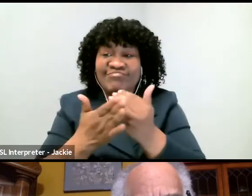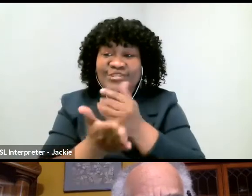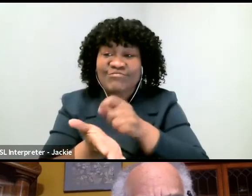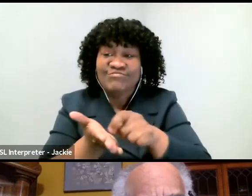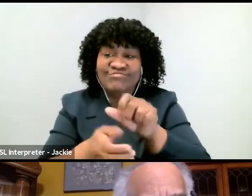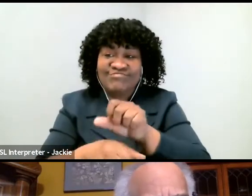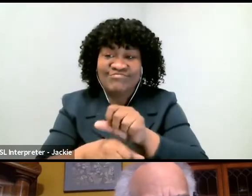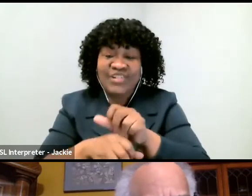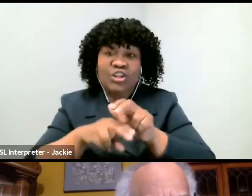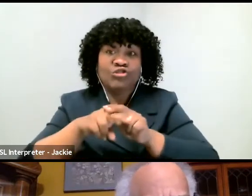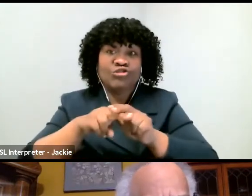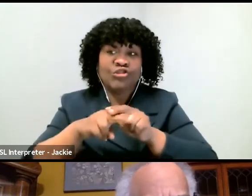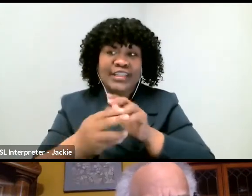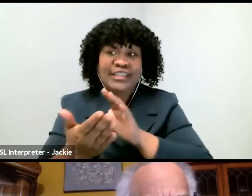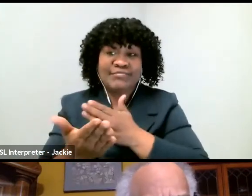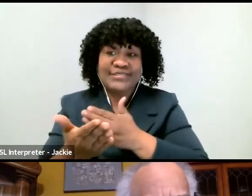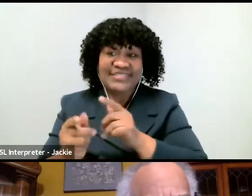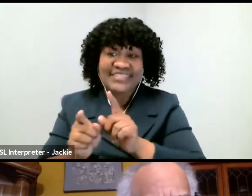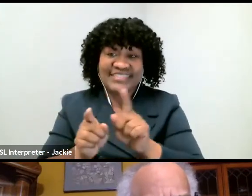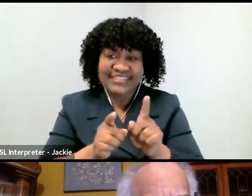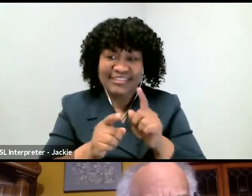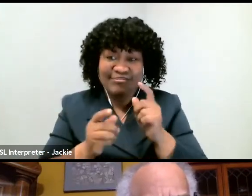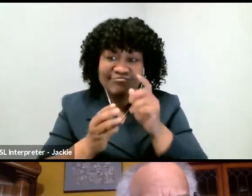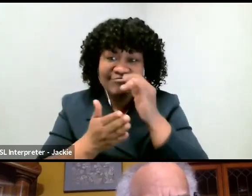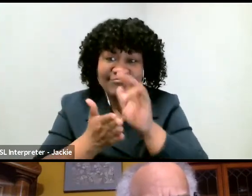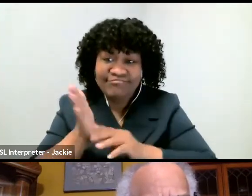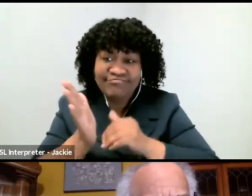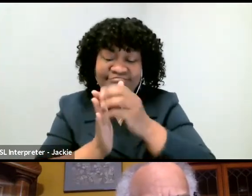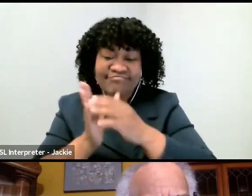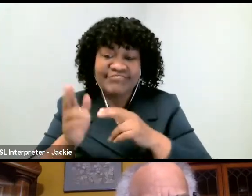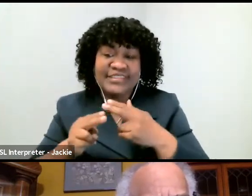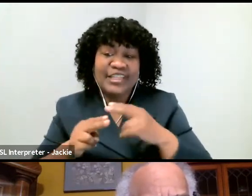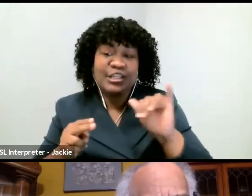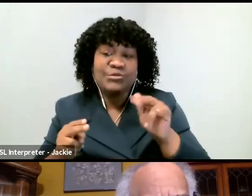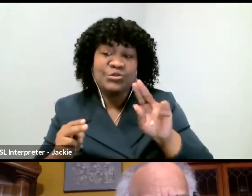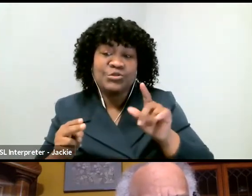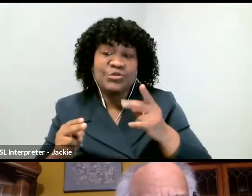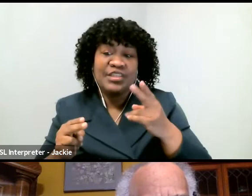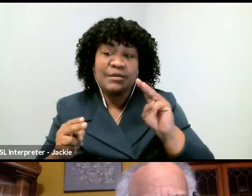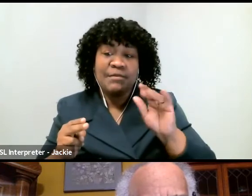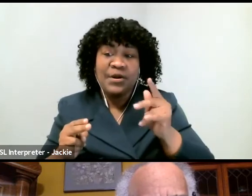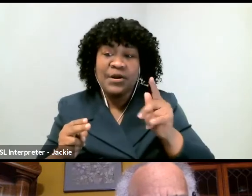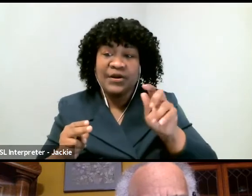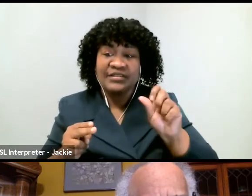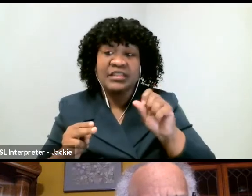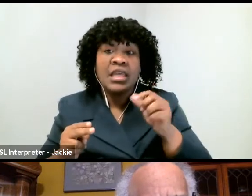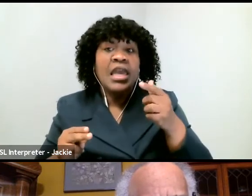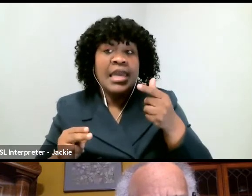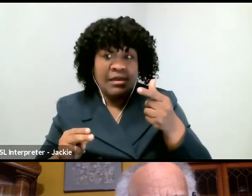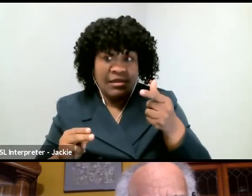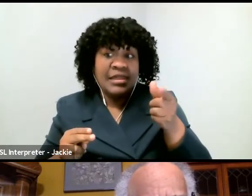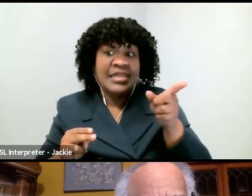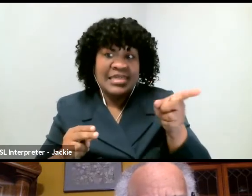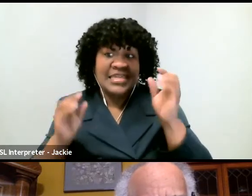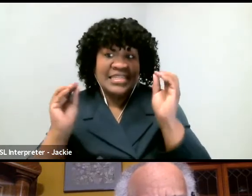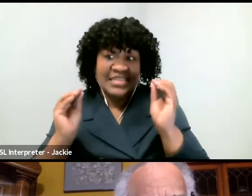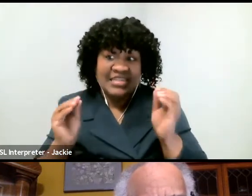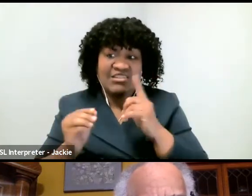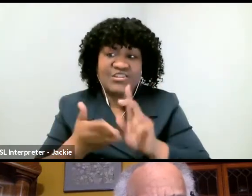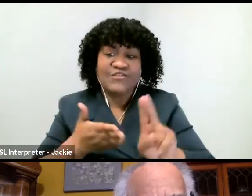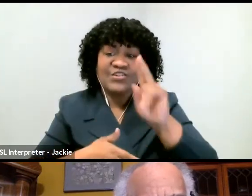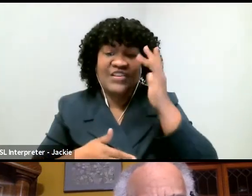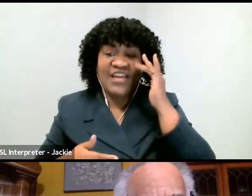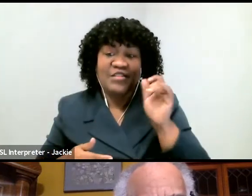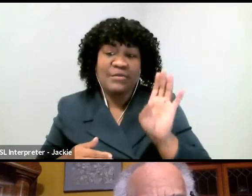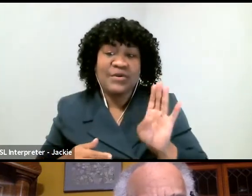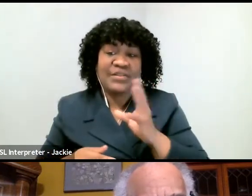a collaboration with the painter Judith Margolis. Giscombe teaches at the University of California, Berkeley, and